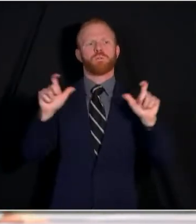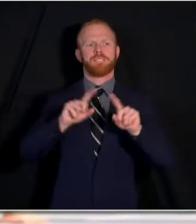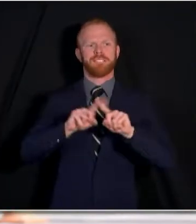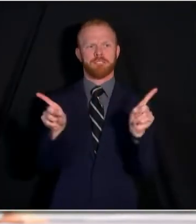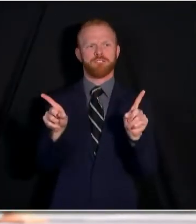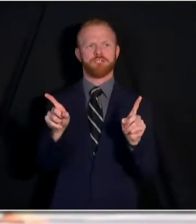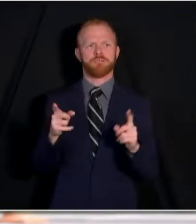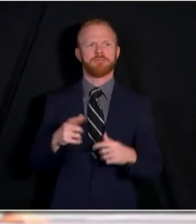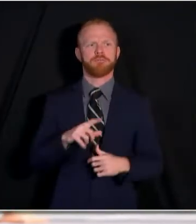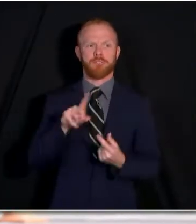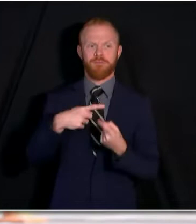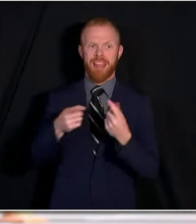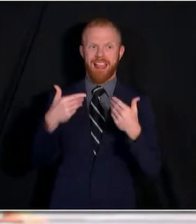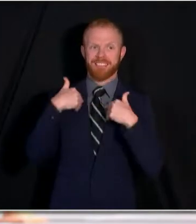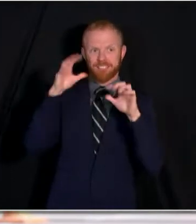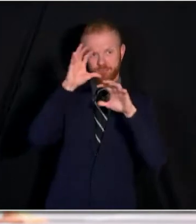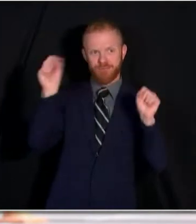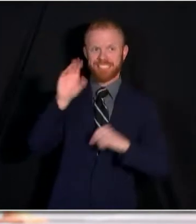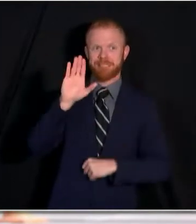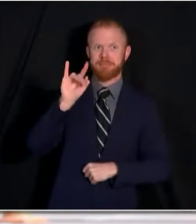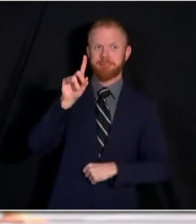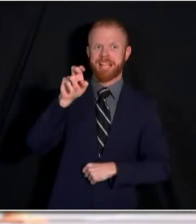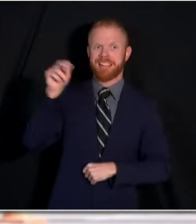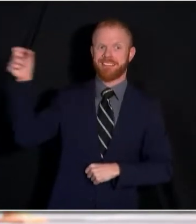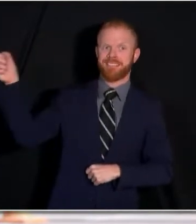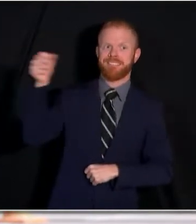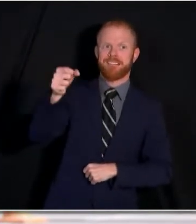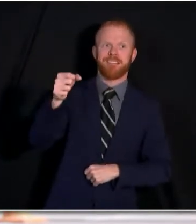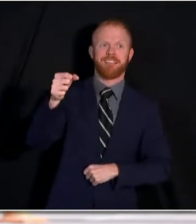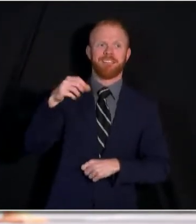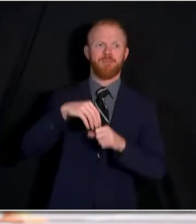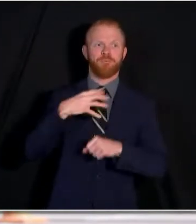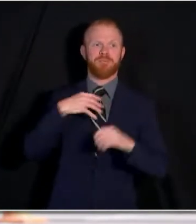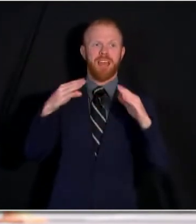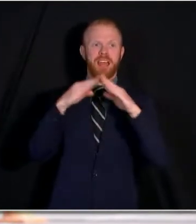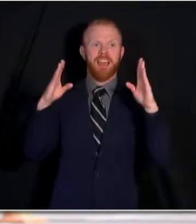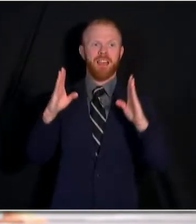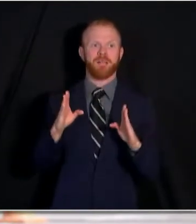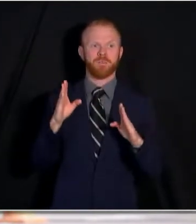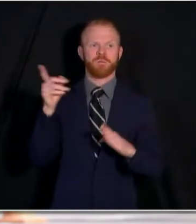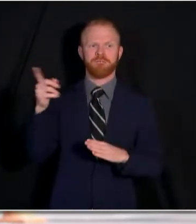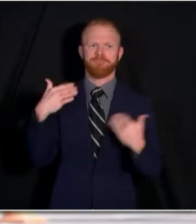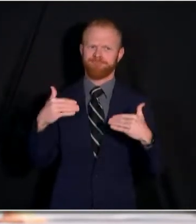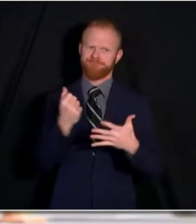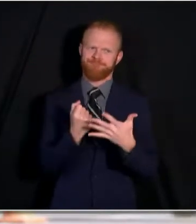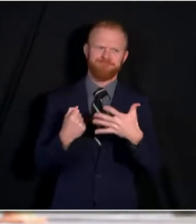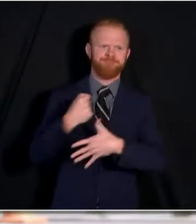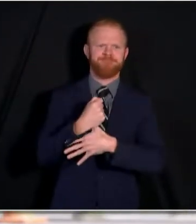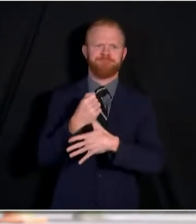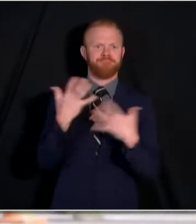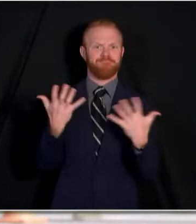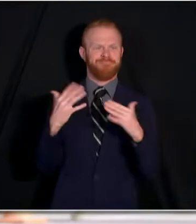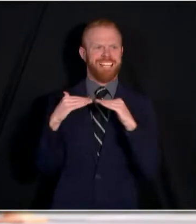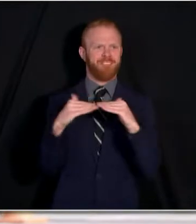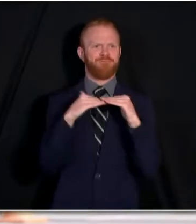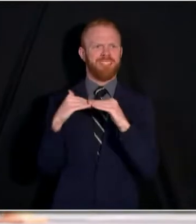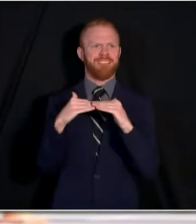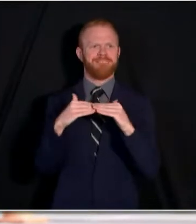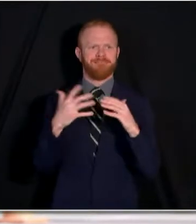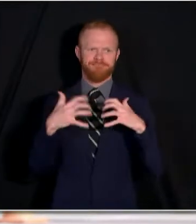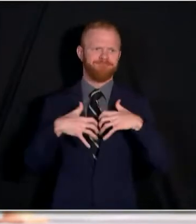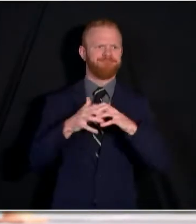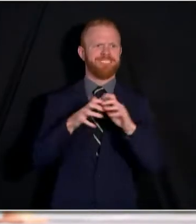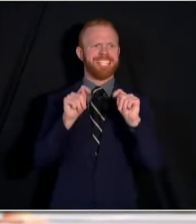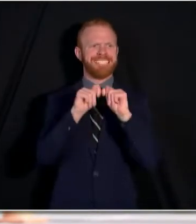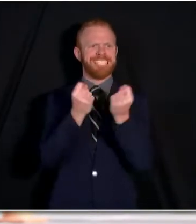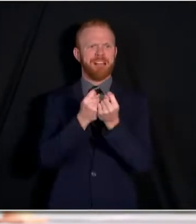a president in the White House that cares about equity, a president who put a team to focus on equity when